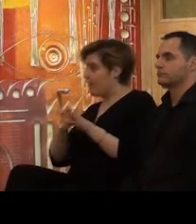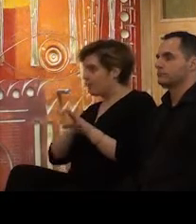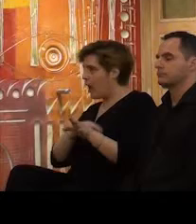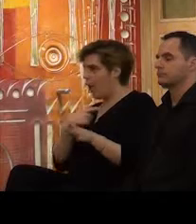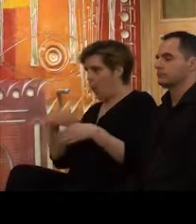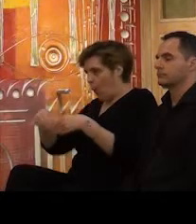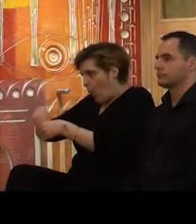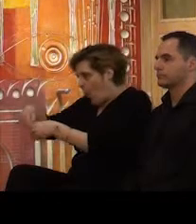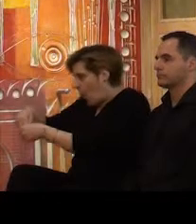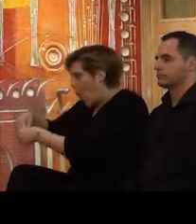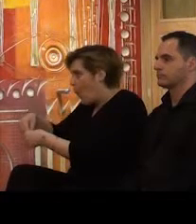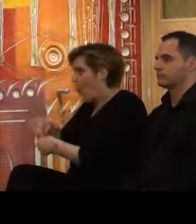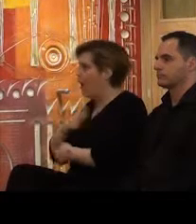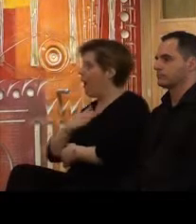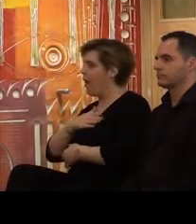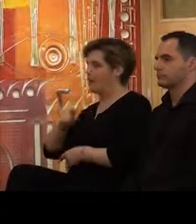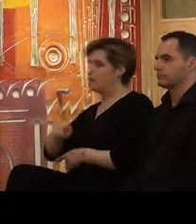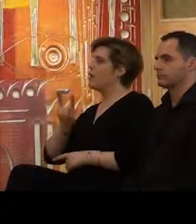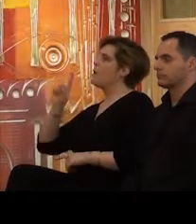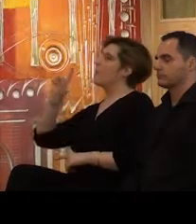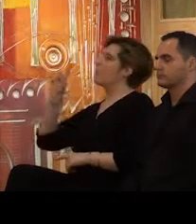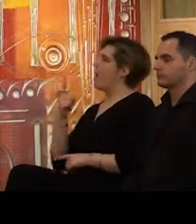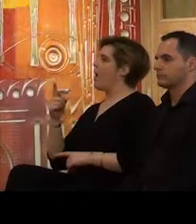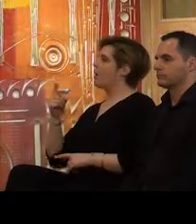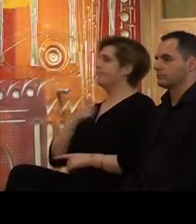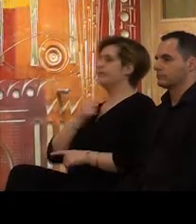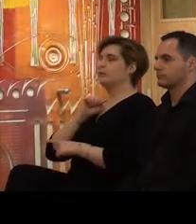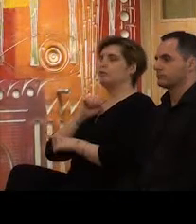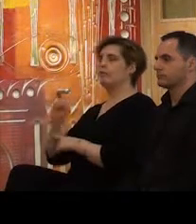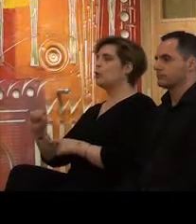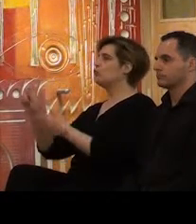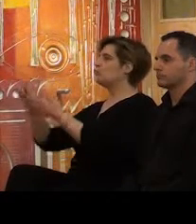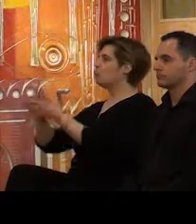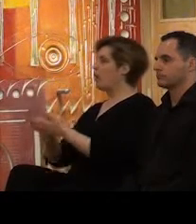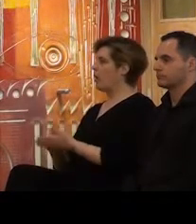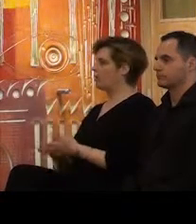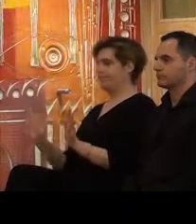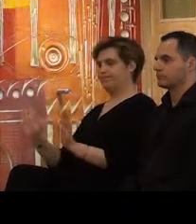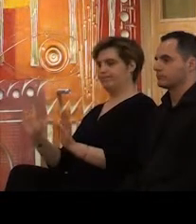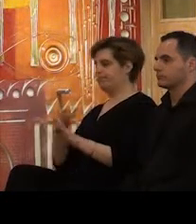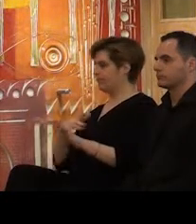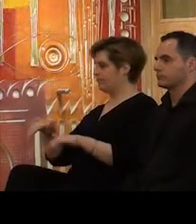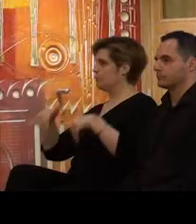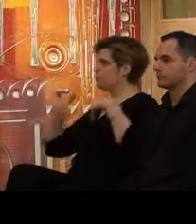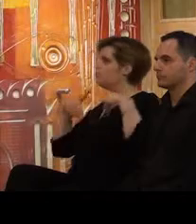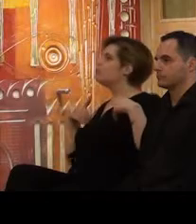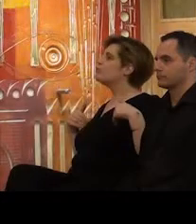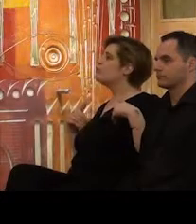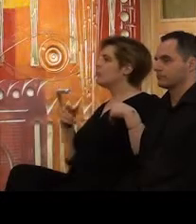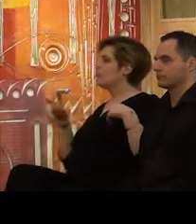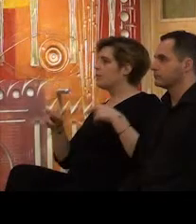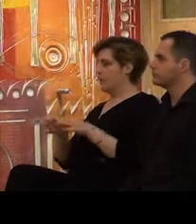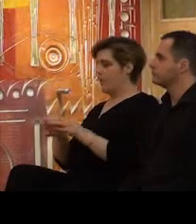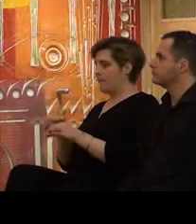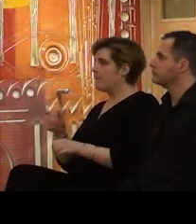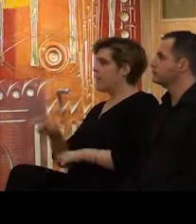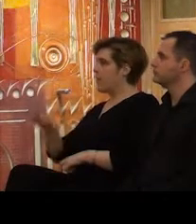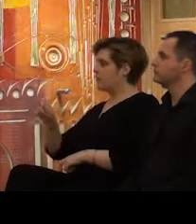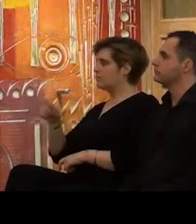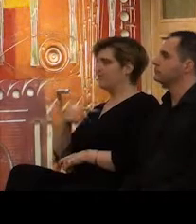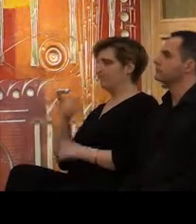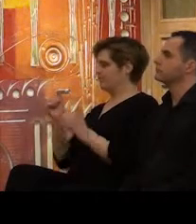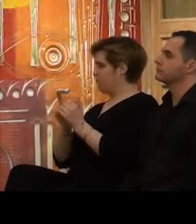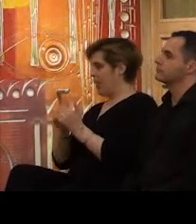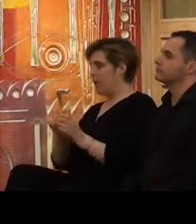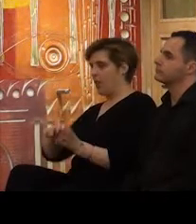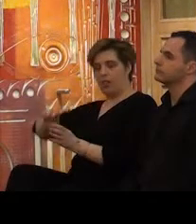except she would not write anything. She wouldn't do any kind of mark making whatsoever. She just didn't want to. She wouldn't pick up a pen, wouldn't pick up a paintbrush, wouldn't